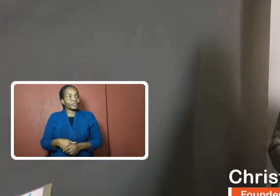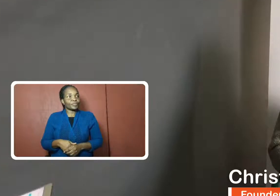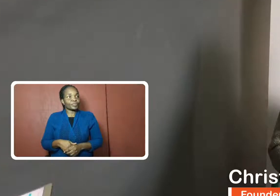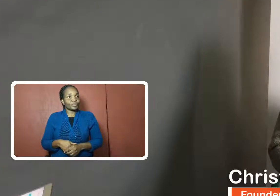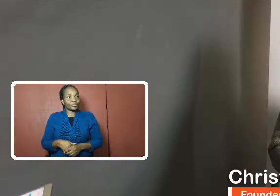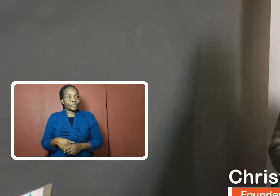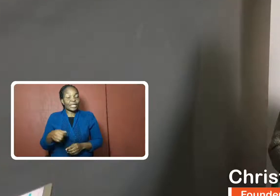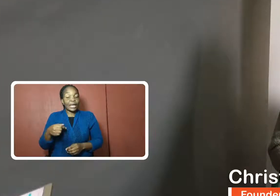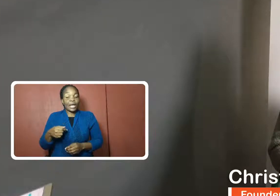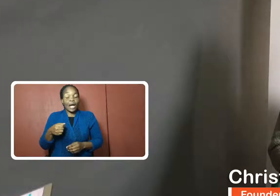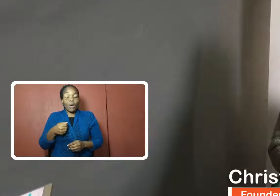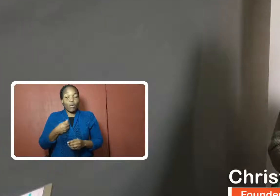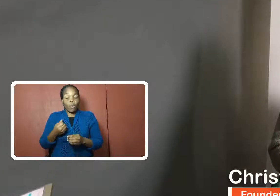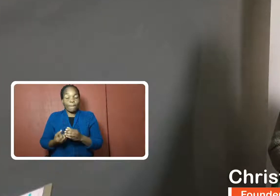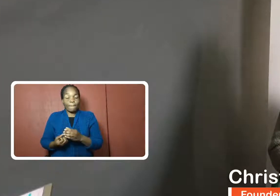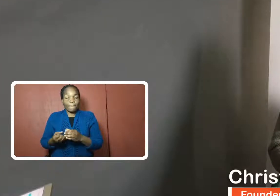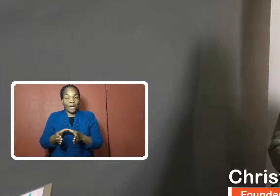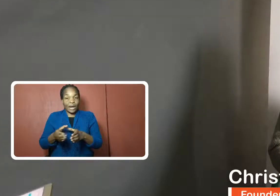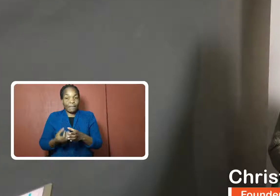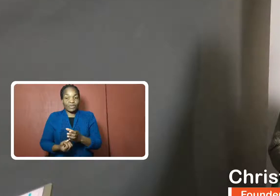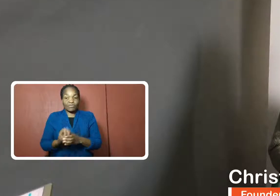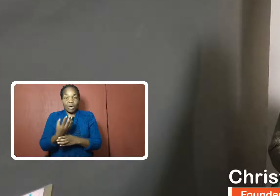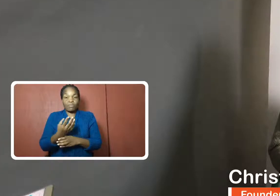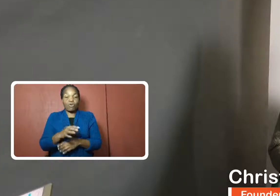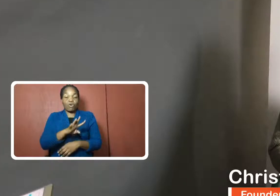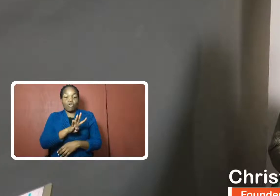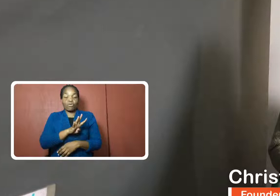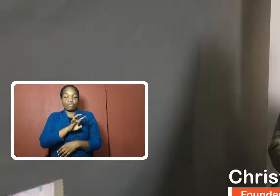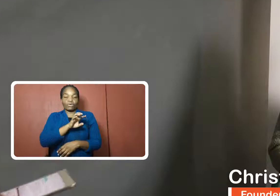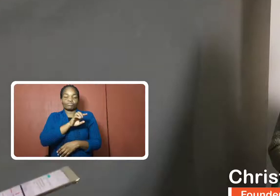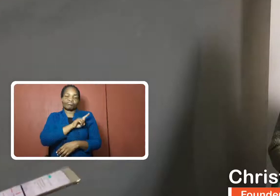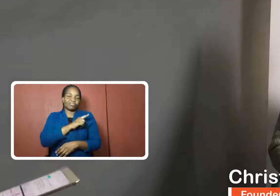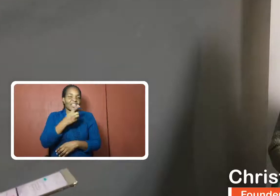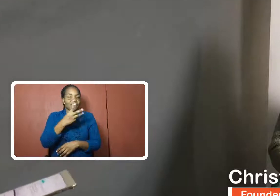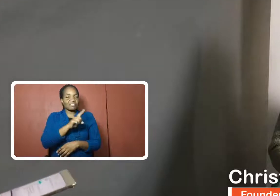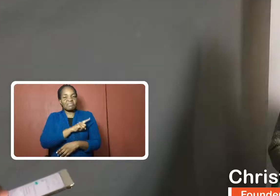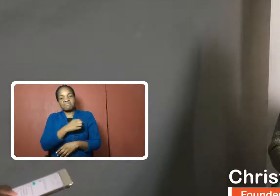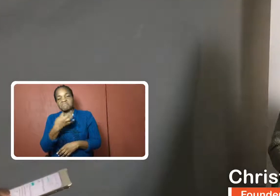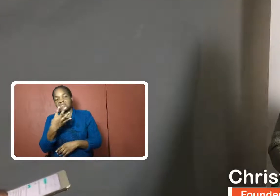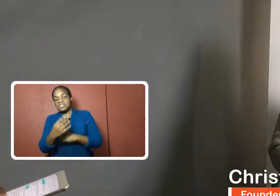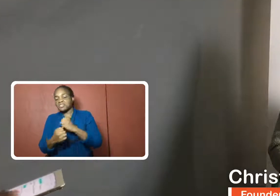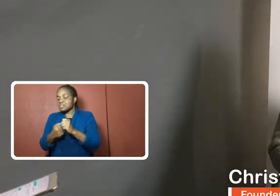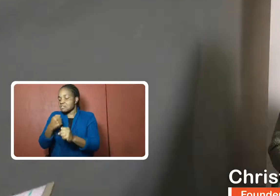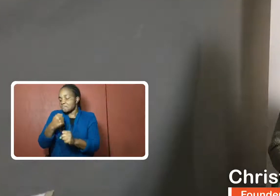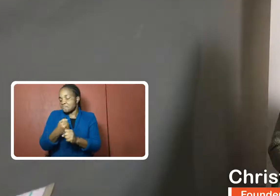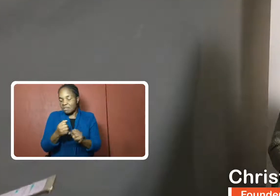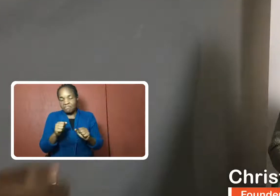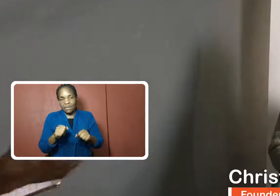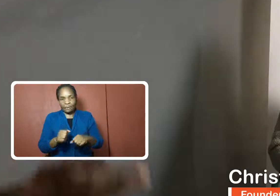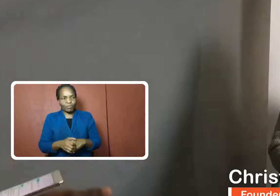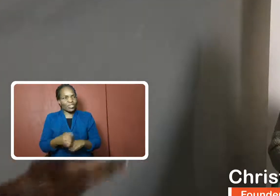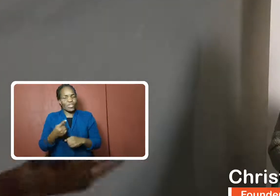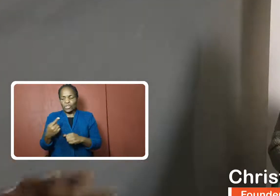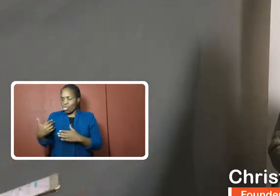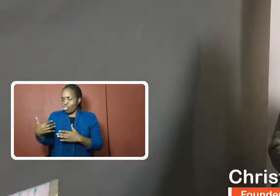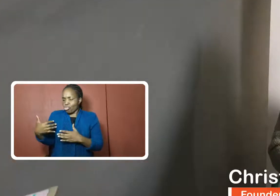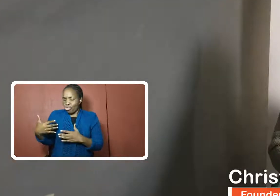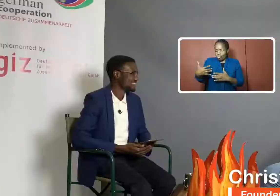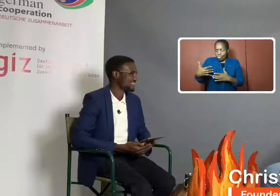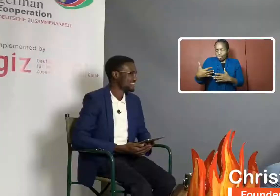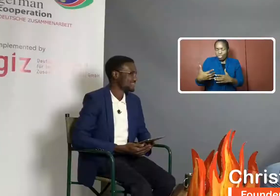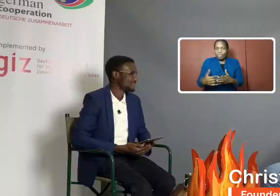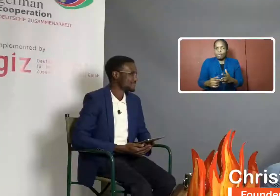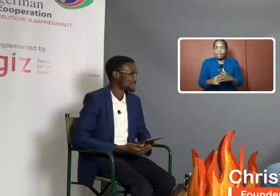which we built up in the last 13, 14 years. Mm-hmm. Yeah. Okay, great. How has the journey been so